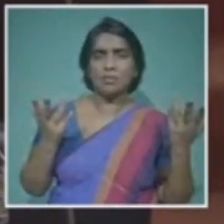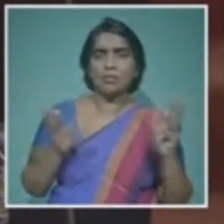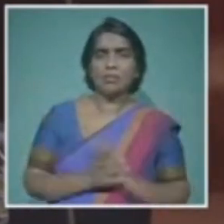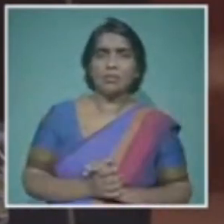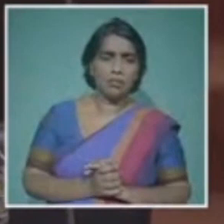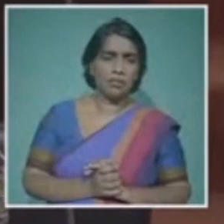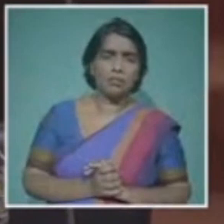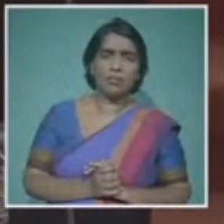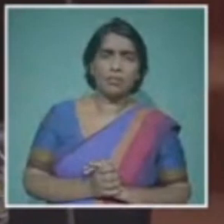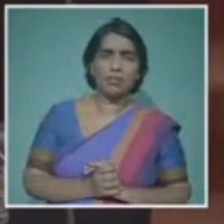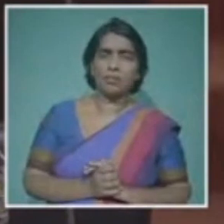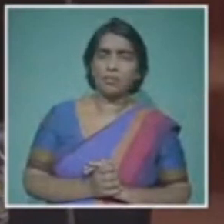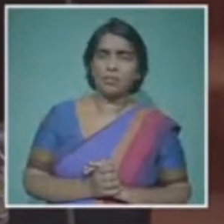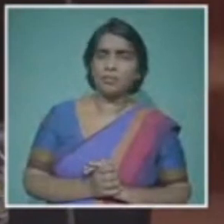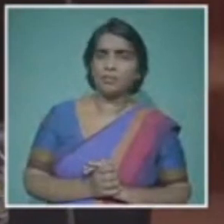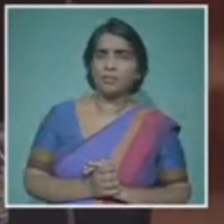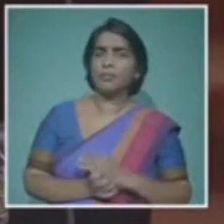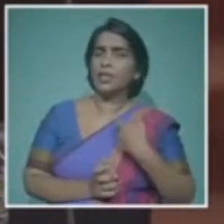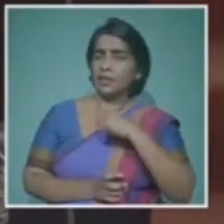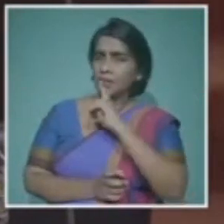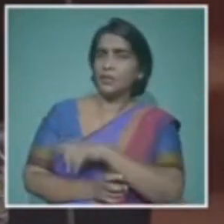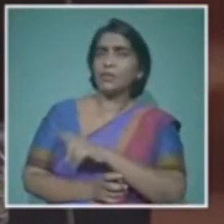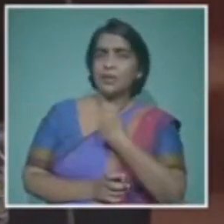I have mentioned that to the honorable member.